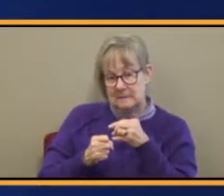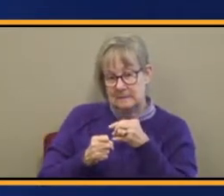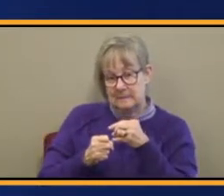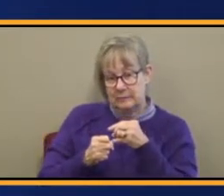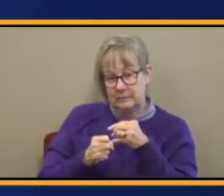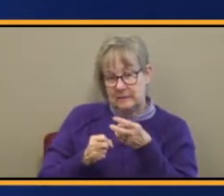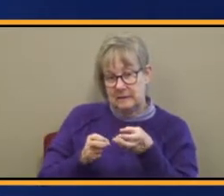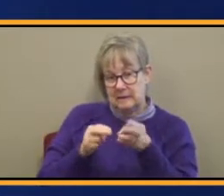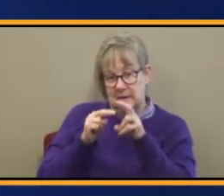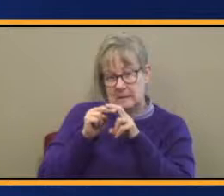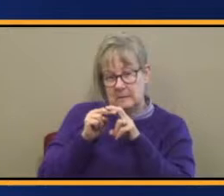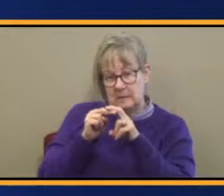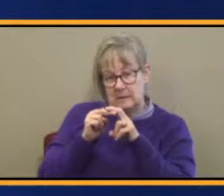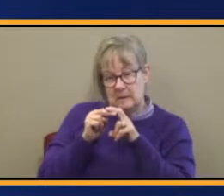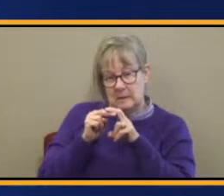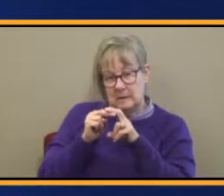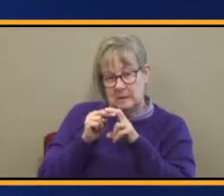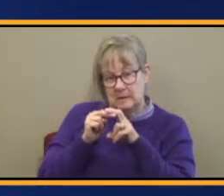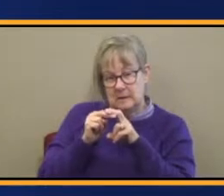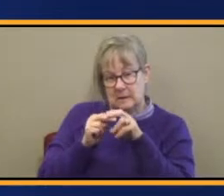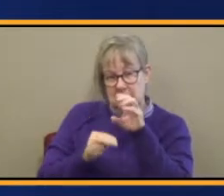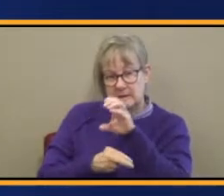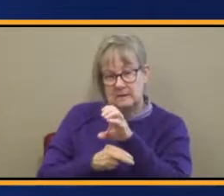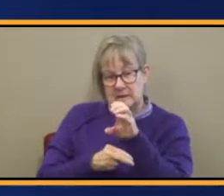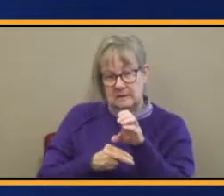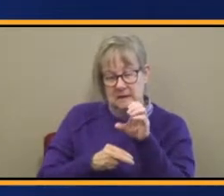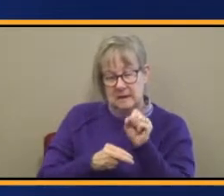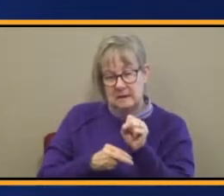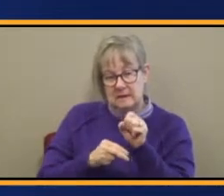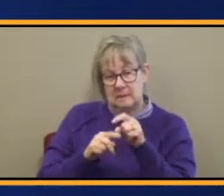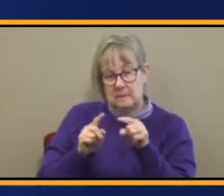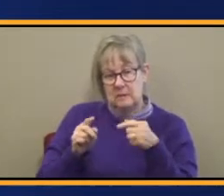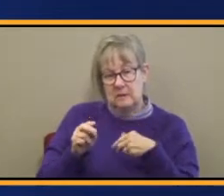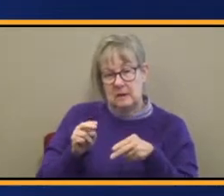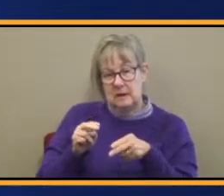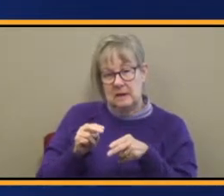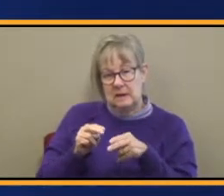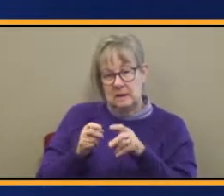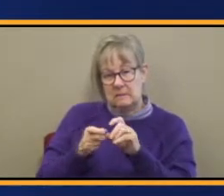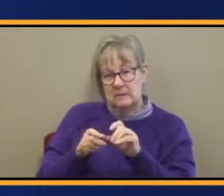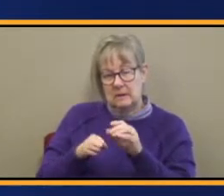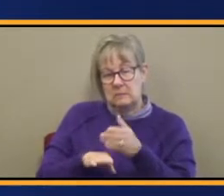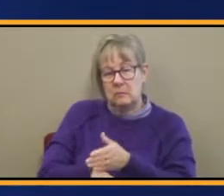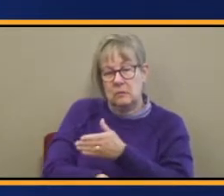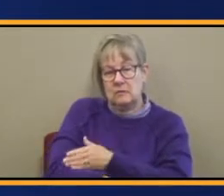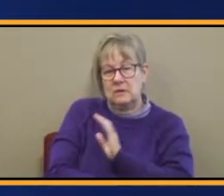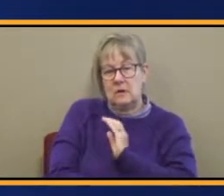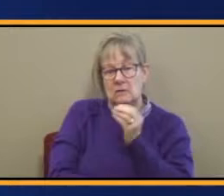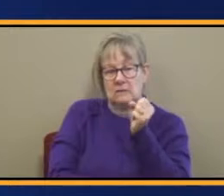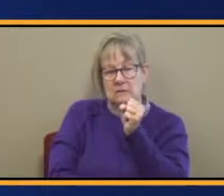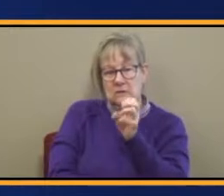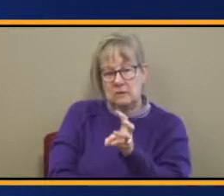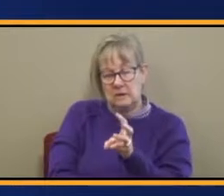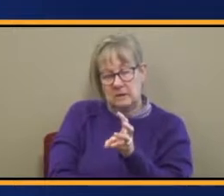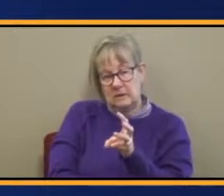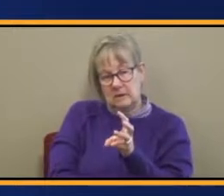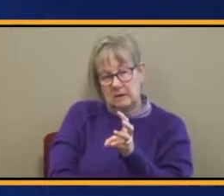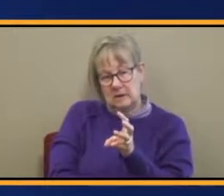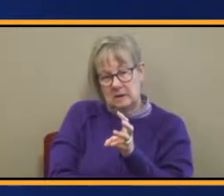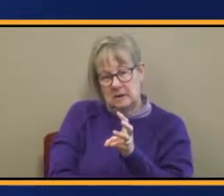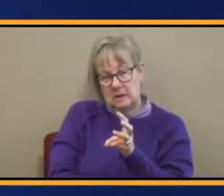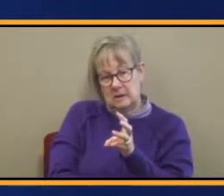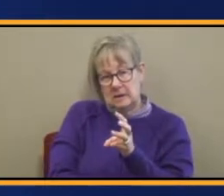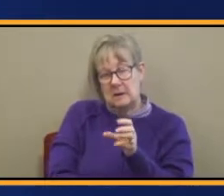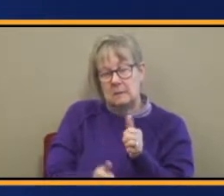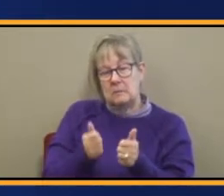an upgraded, because I go by the acronym, it's CCS, but we upgraded our software, our billing software. And so the